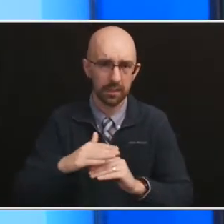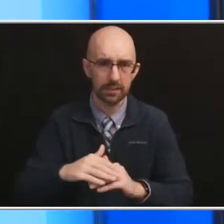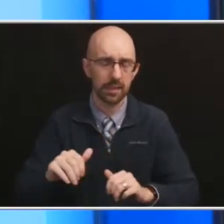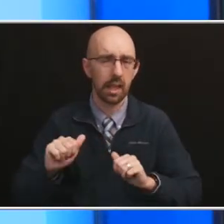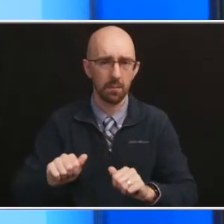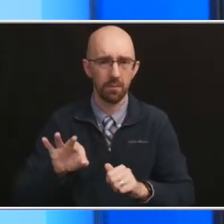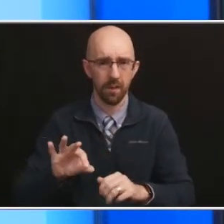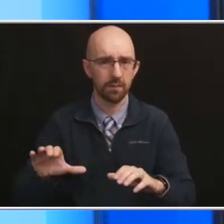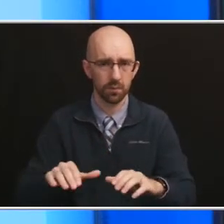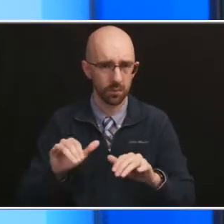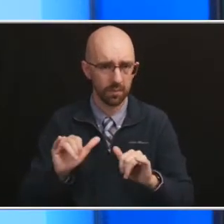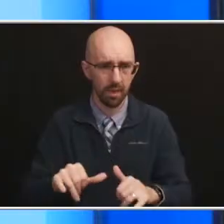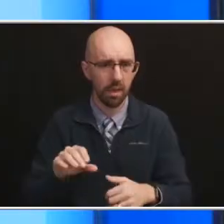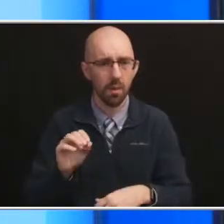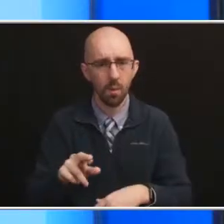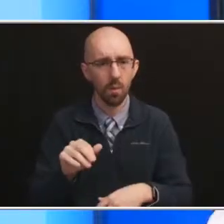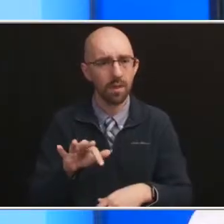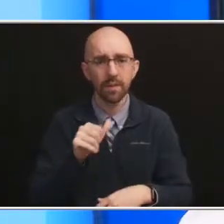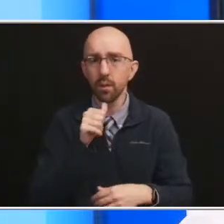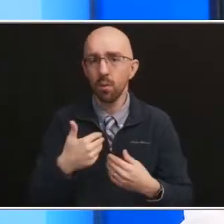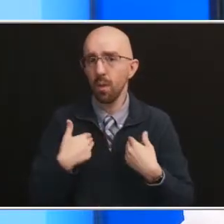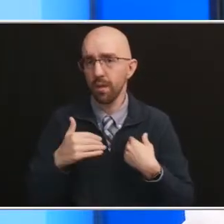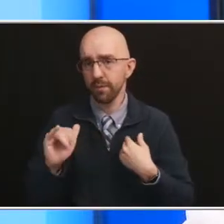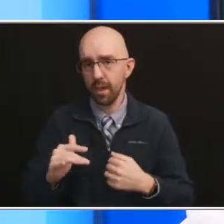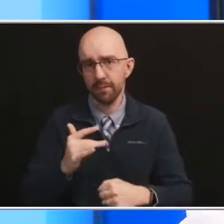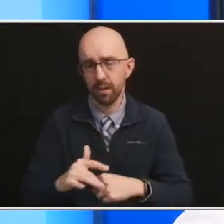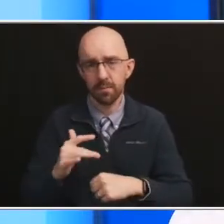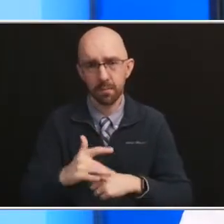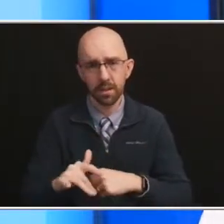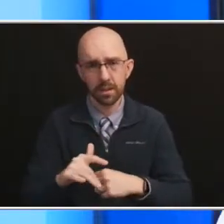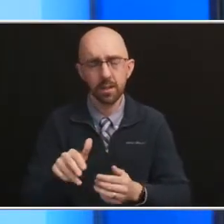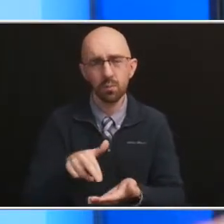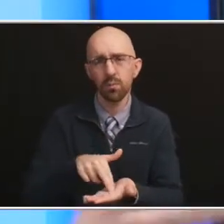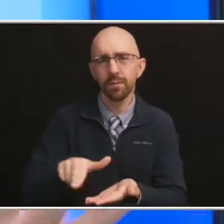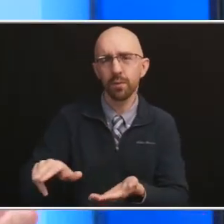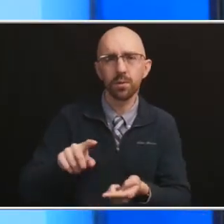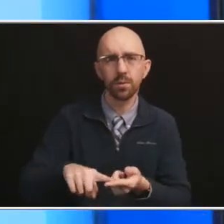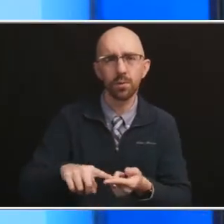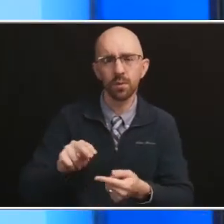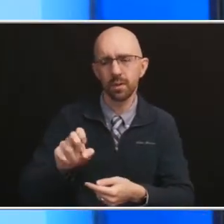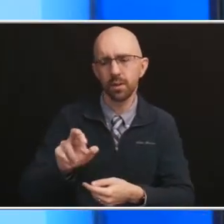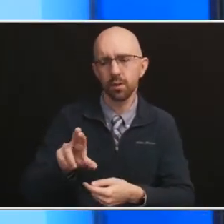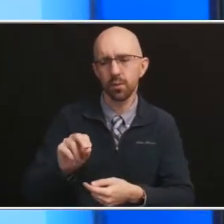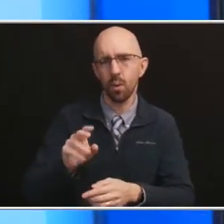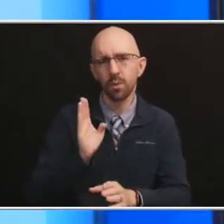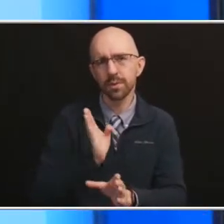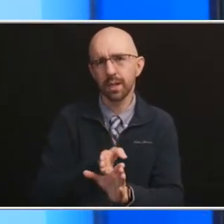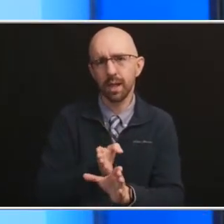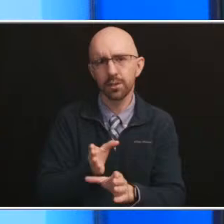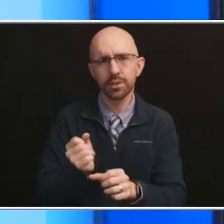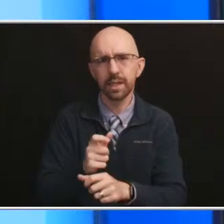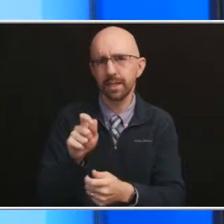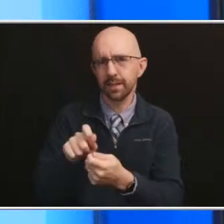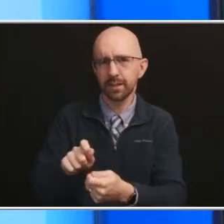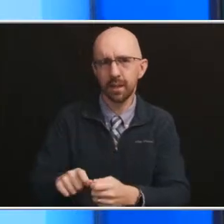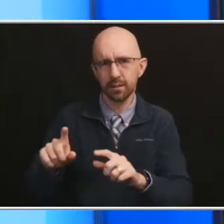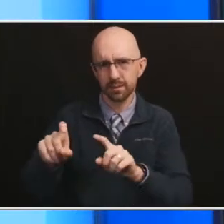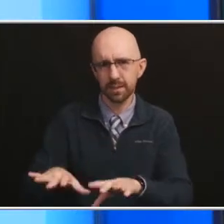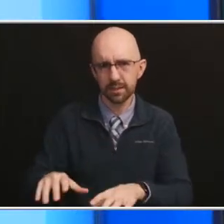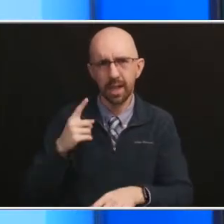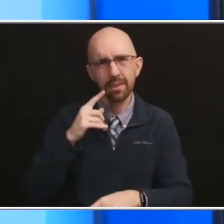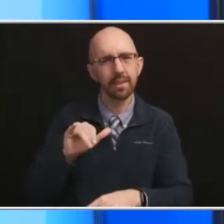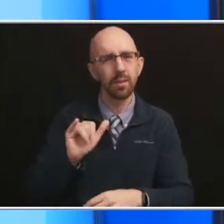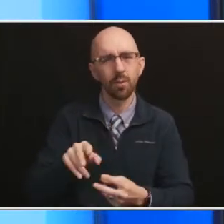Or if they don't have that availability, referring to a neuropsychologist to get detailed testing. I think those are two